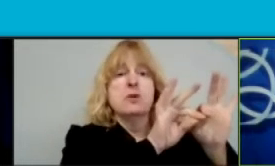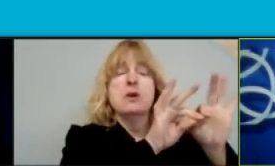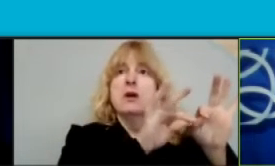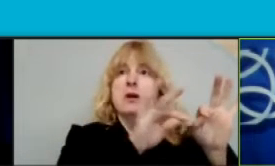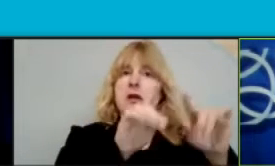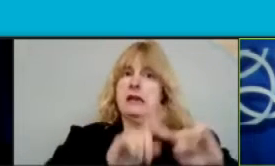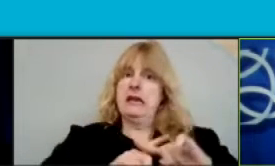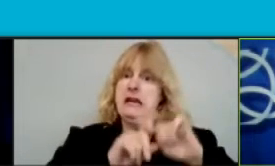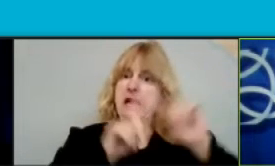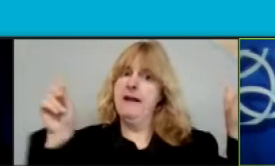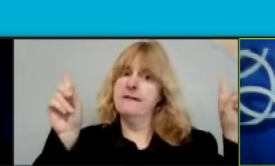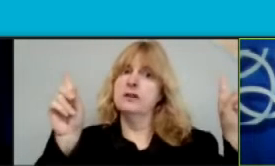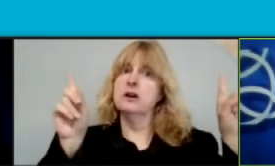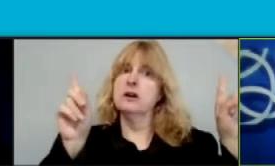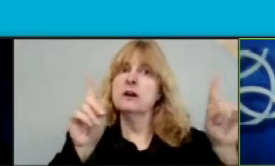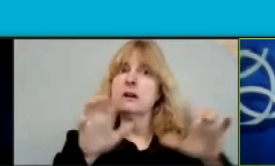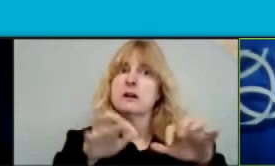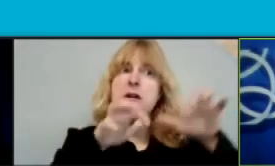from you,